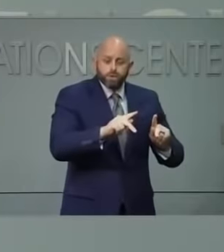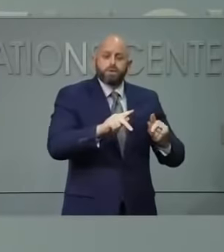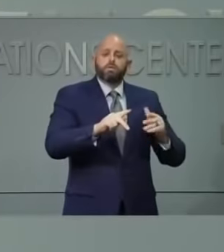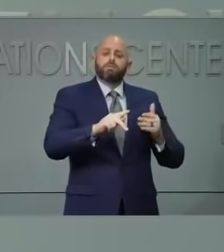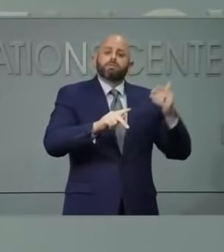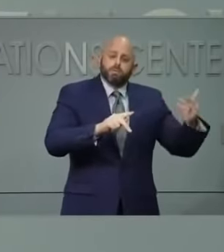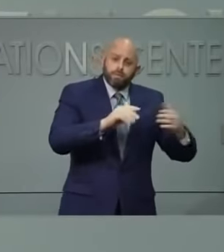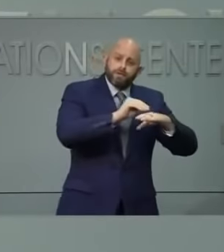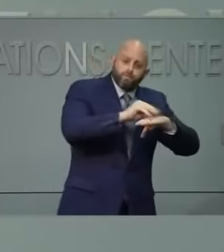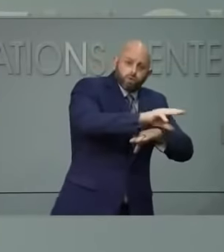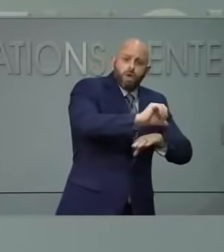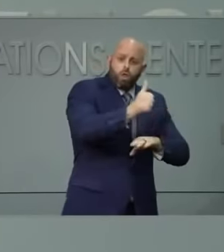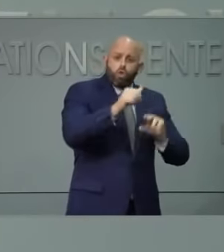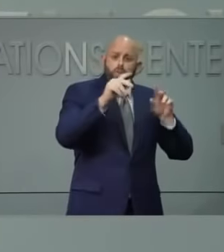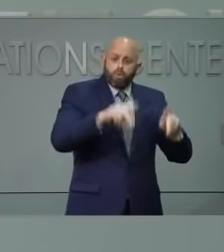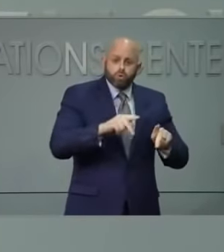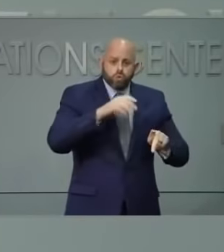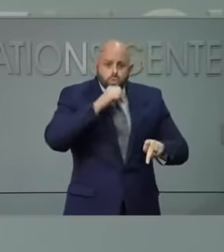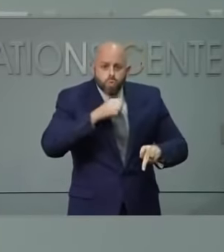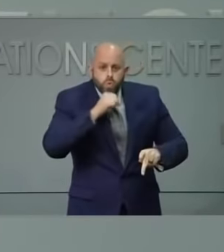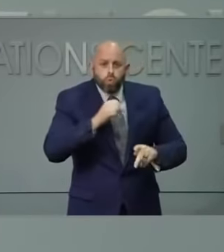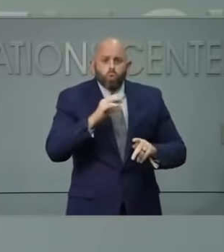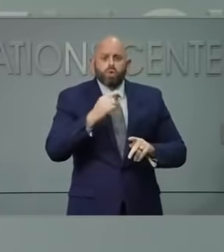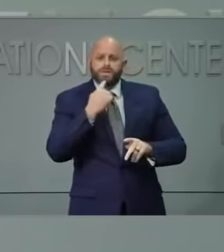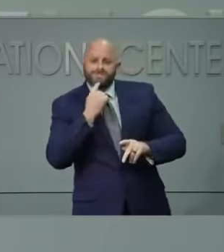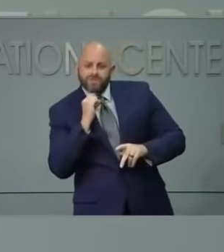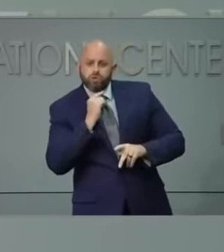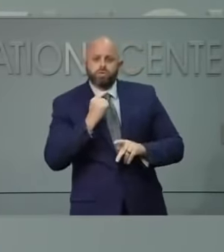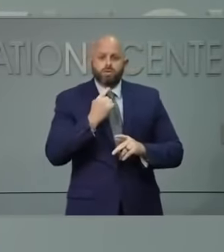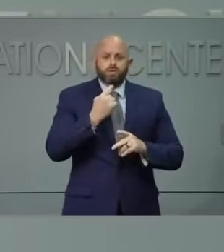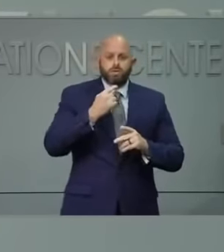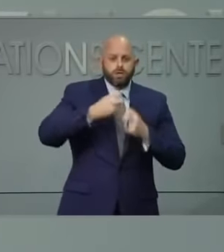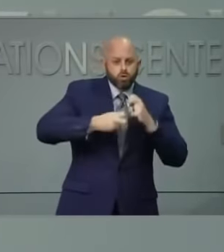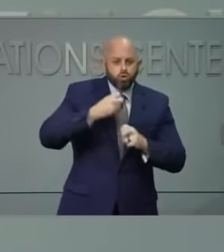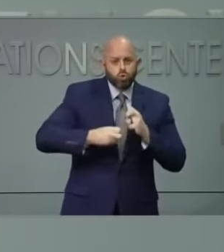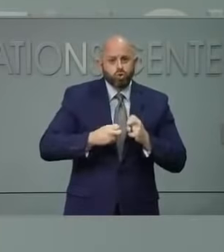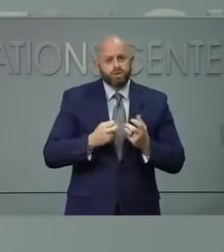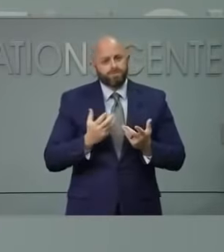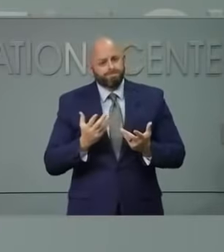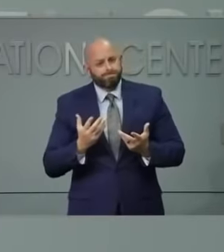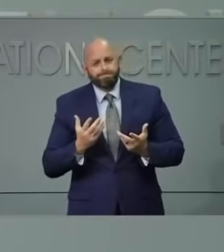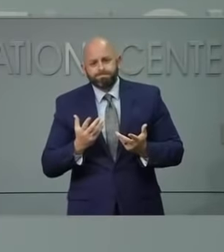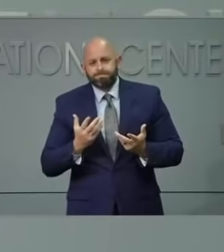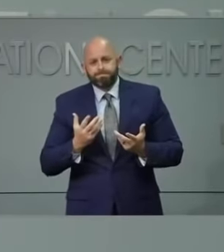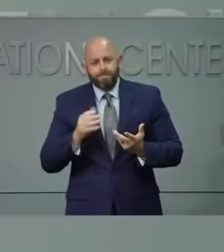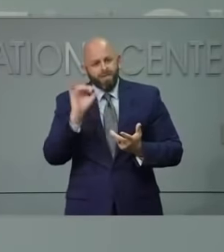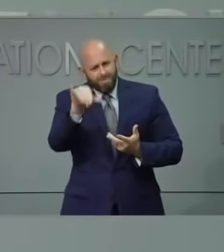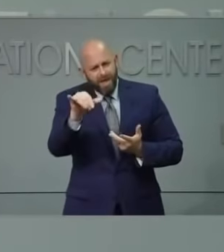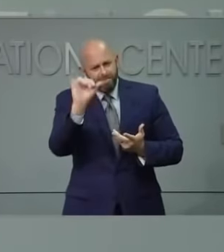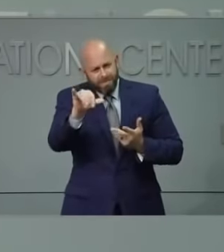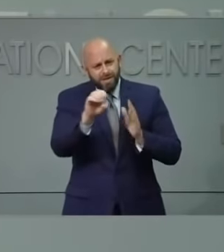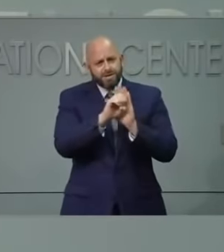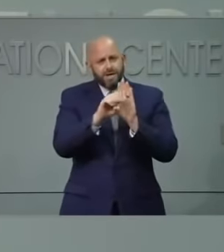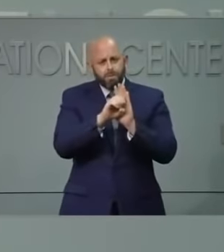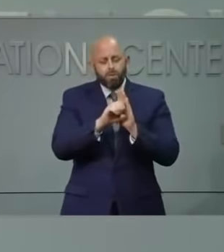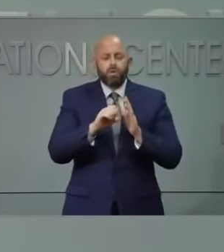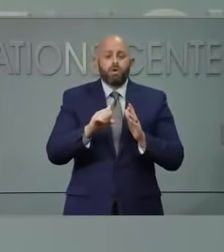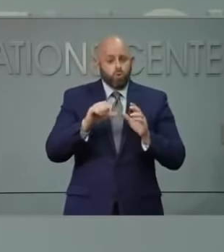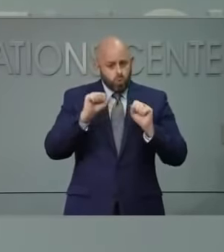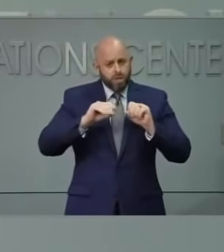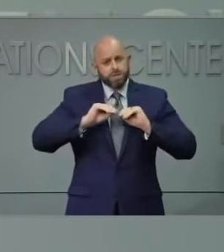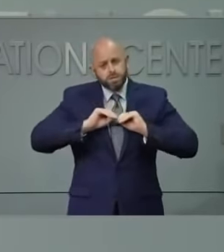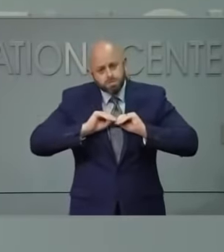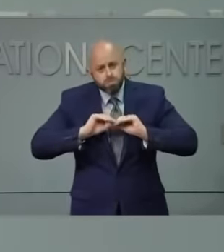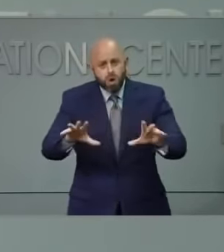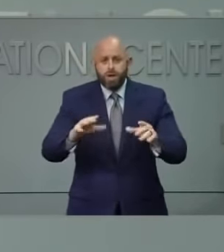who could have severe disease. So unfortunately, this virus doesn't show its head when we need it to. You can spread this virus